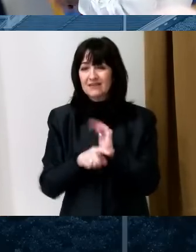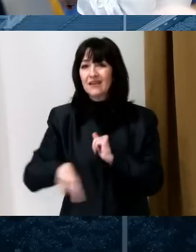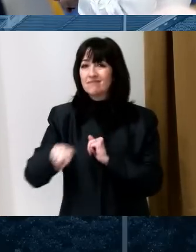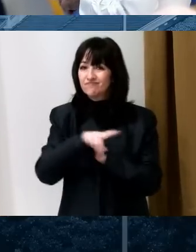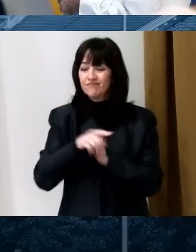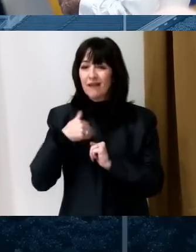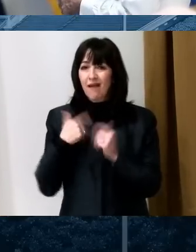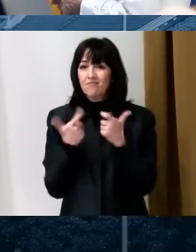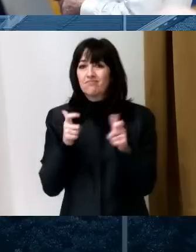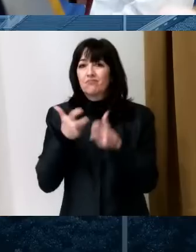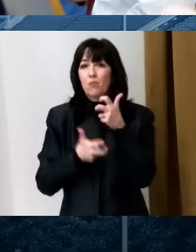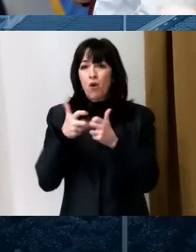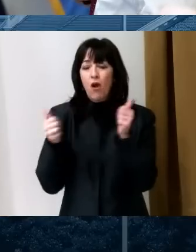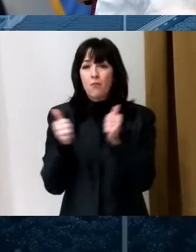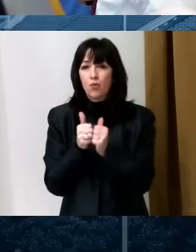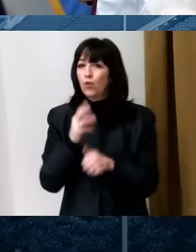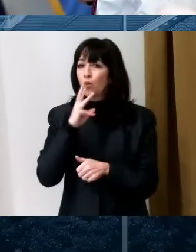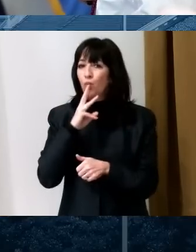And then the next,